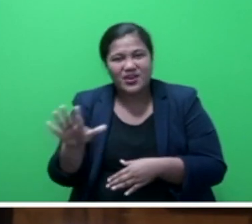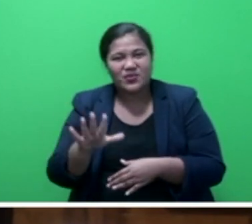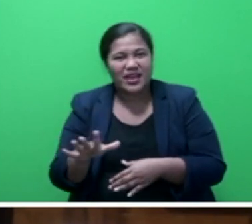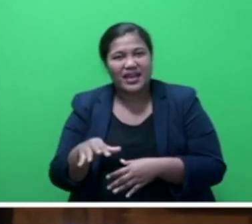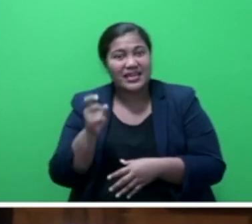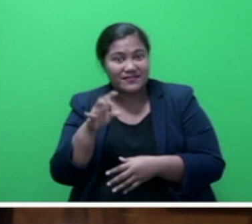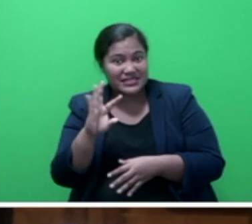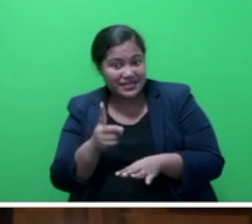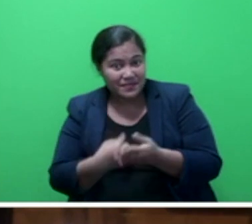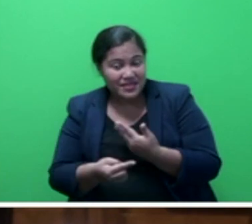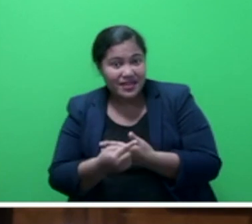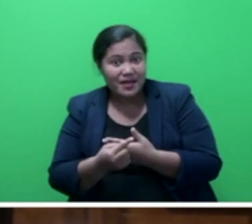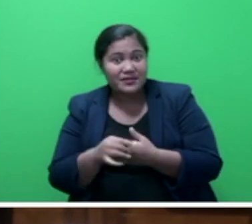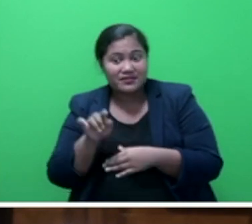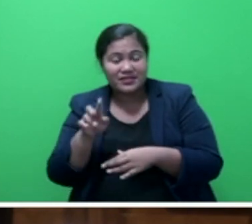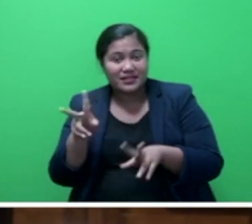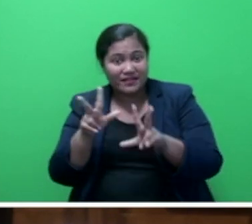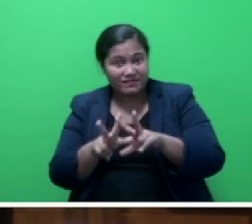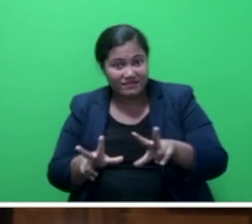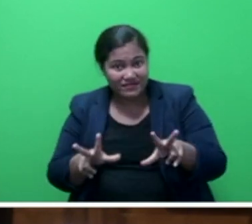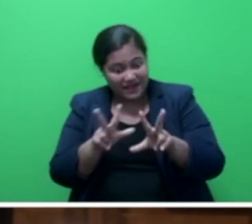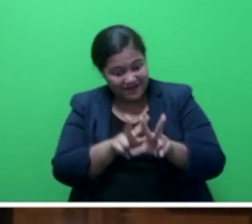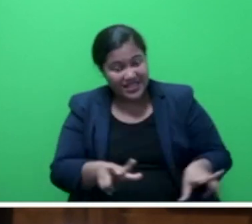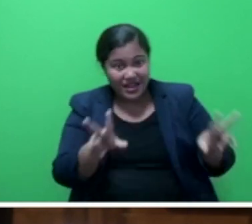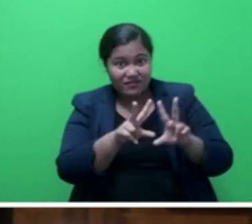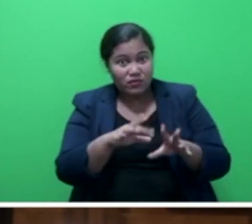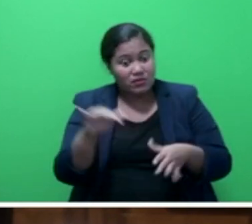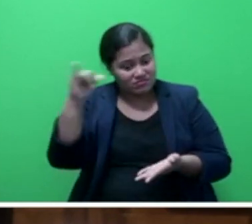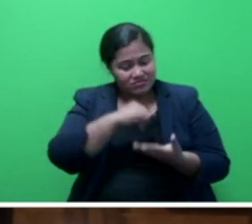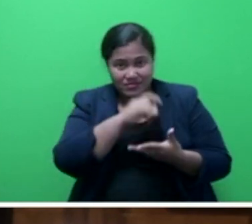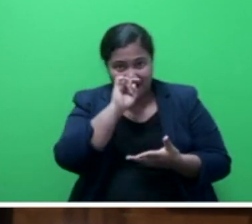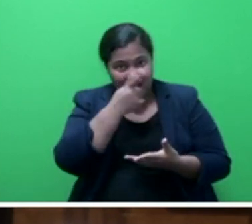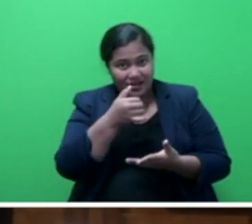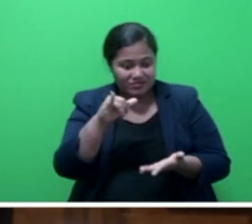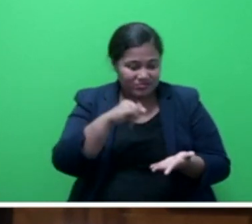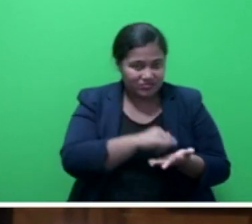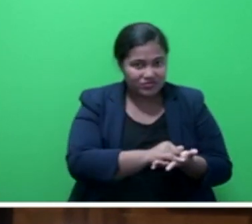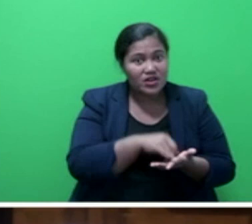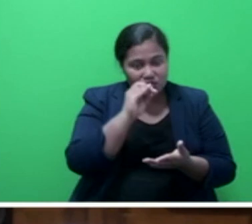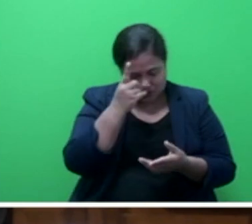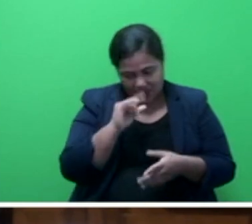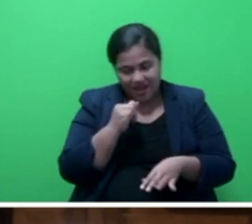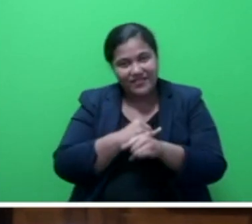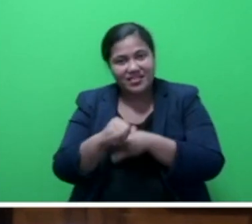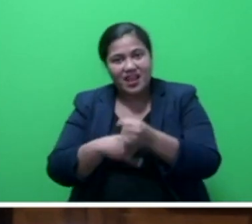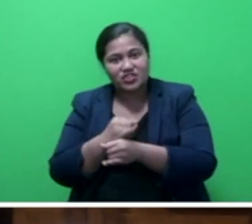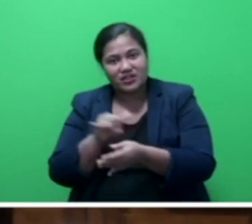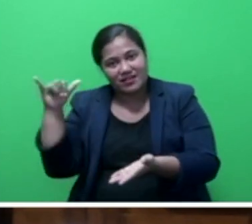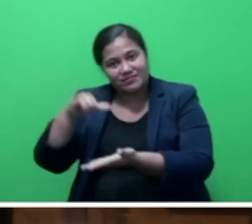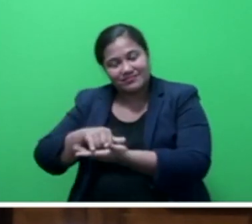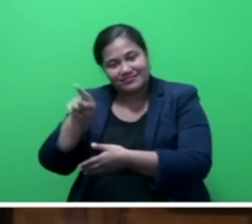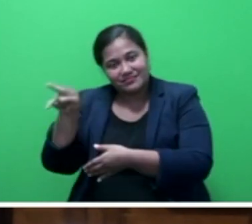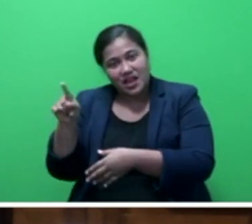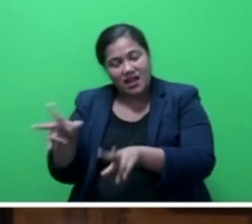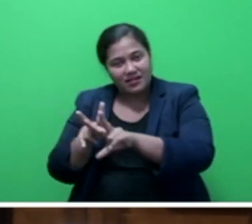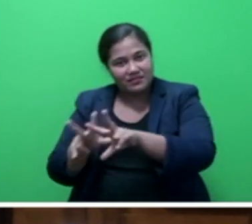happen, dramatic happen in Viti Levu and planes cannot land, we should have an international airport on the other island. Vanuatu is not that much